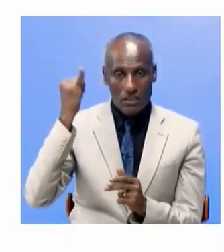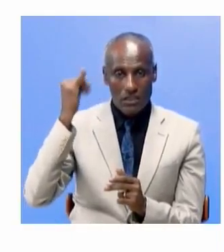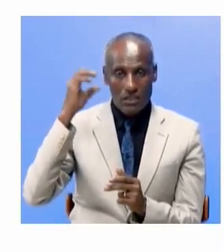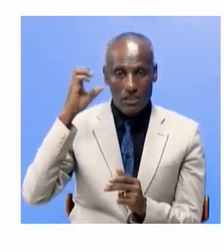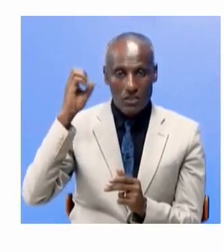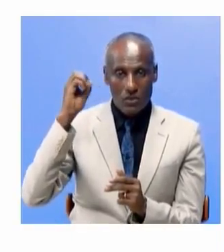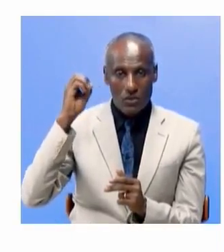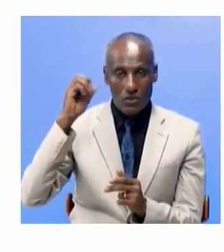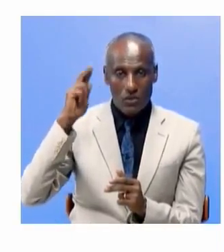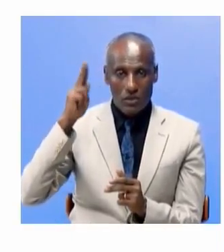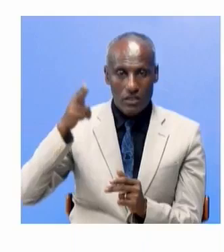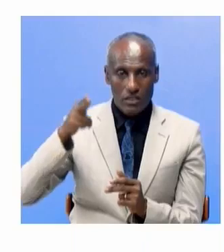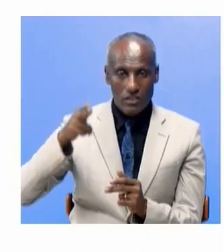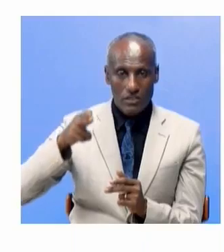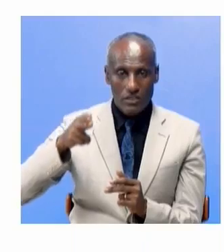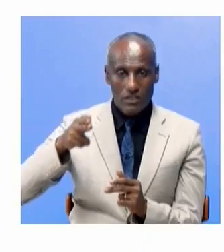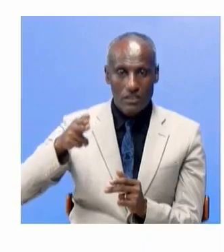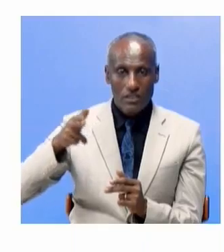didn't